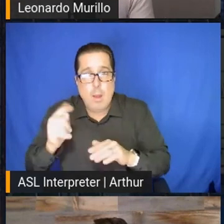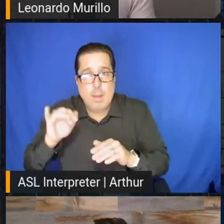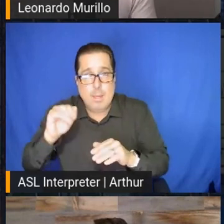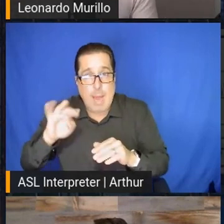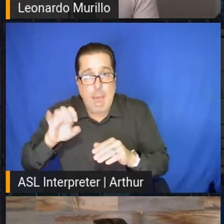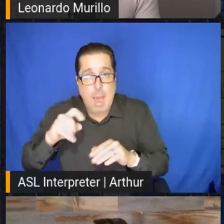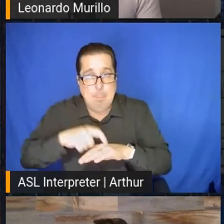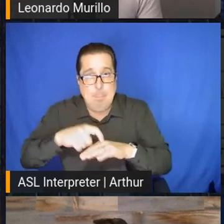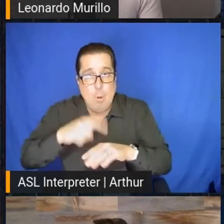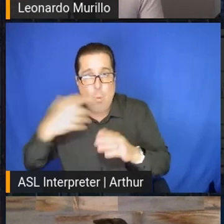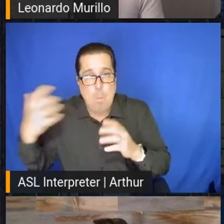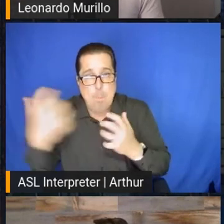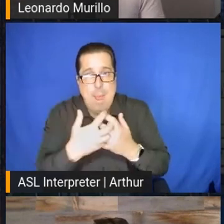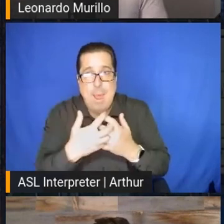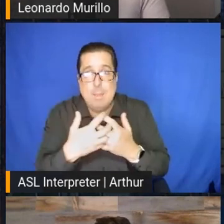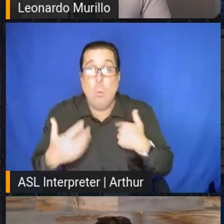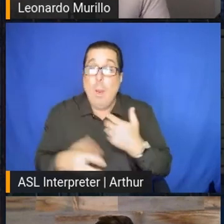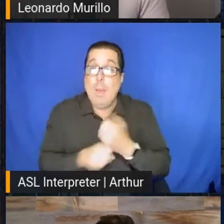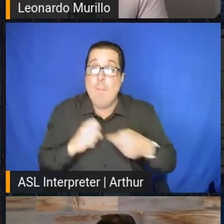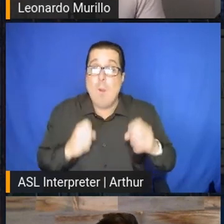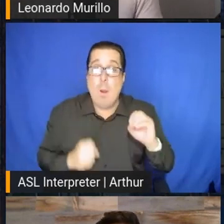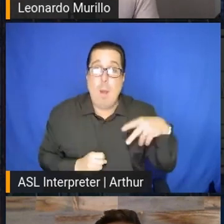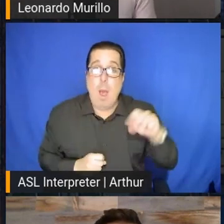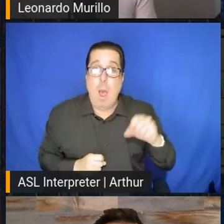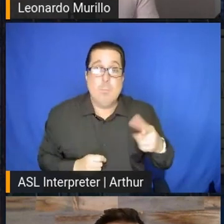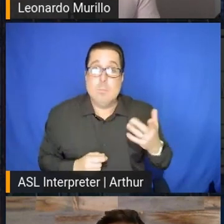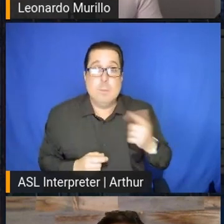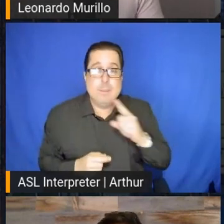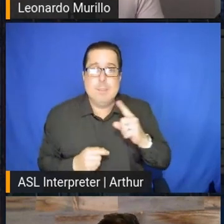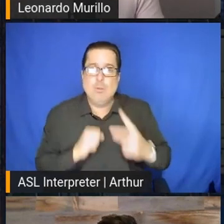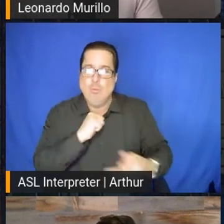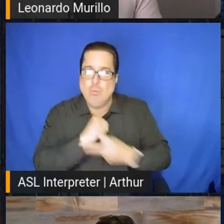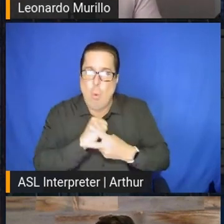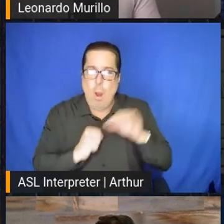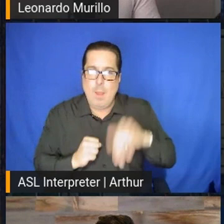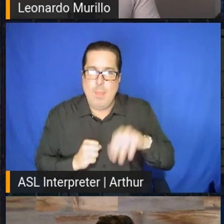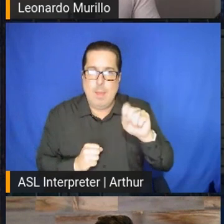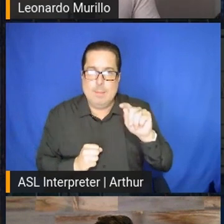What Weave GitOps provides is basically storing that state